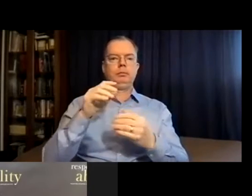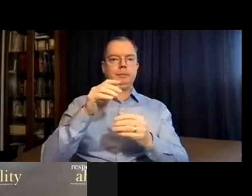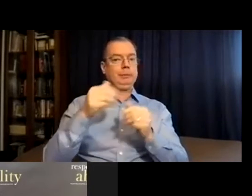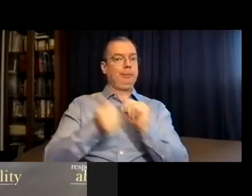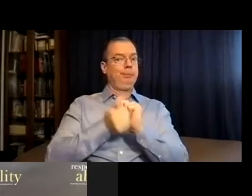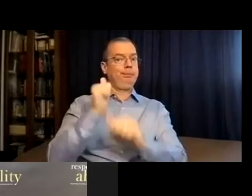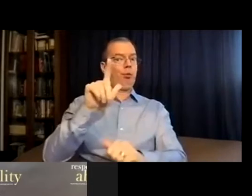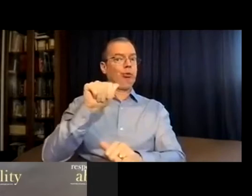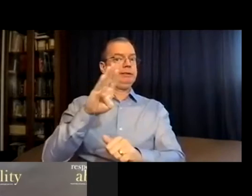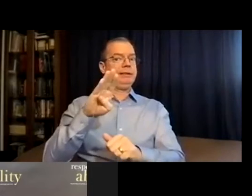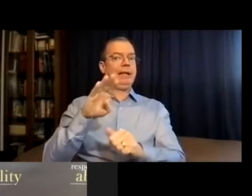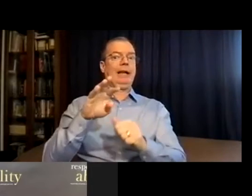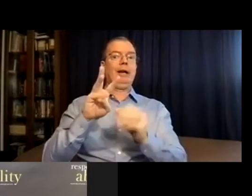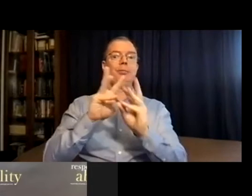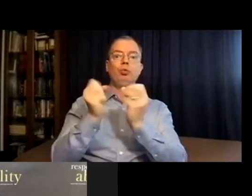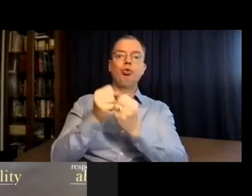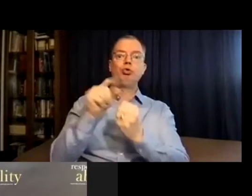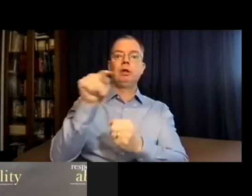program.